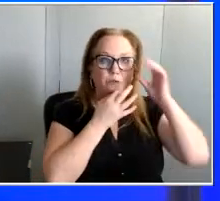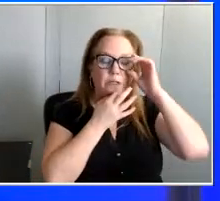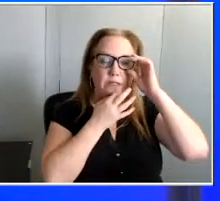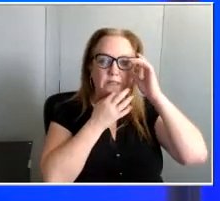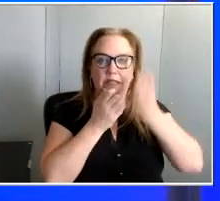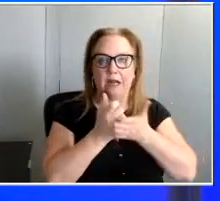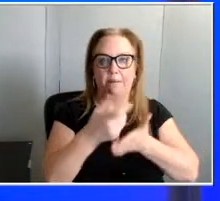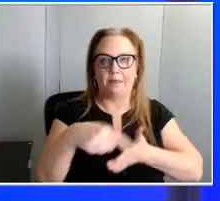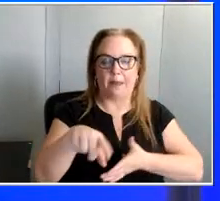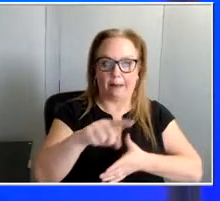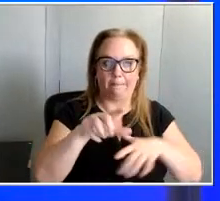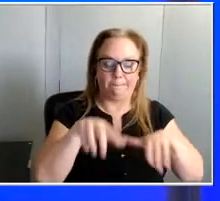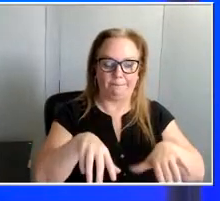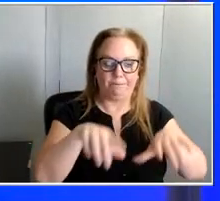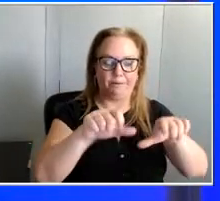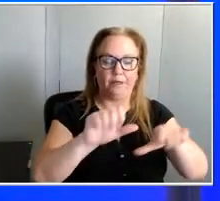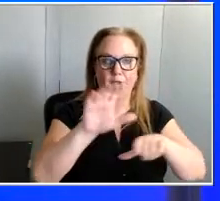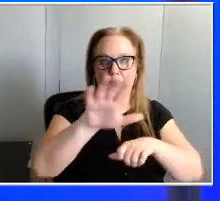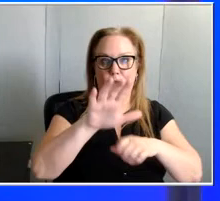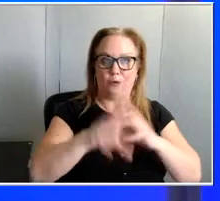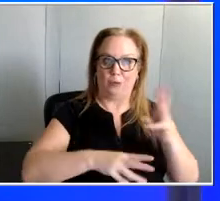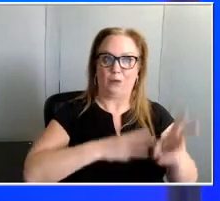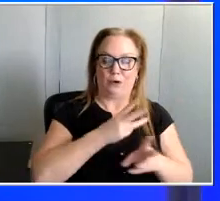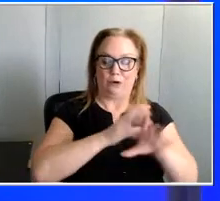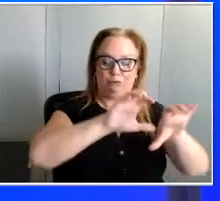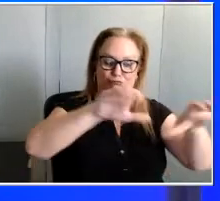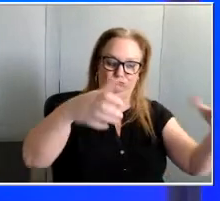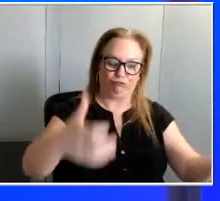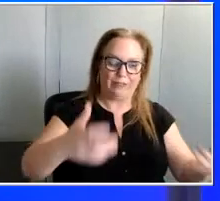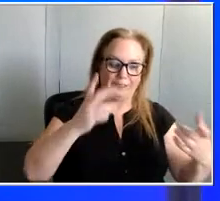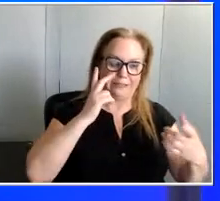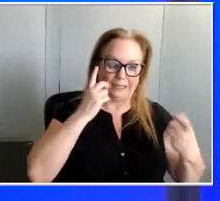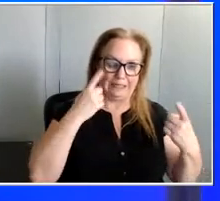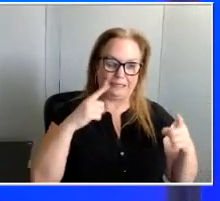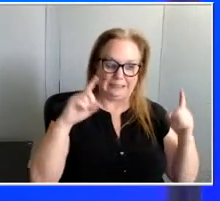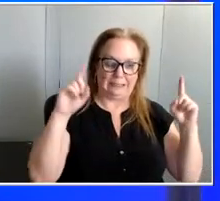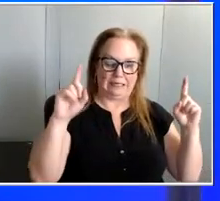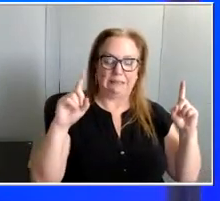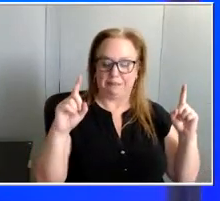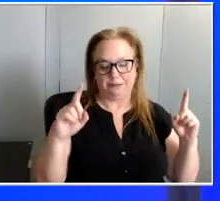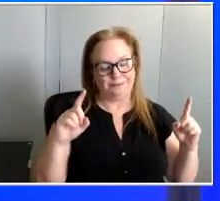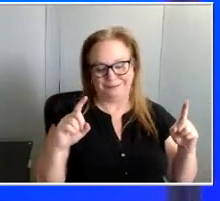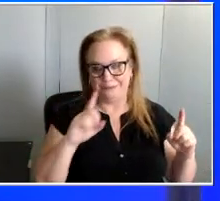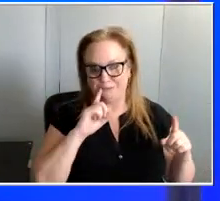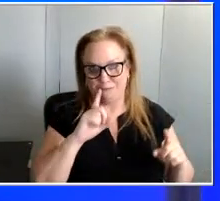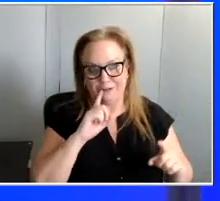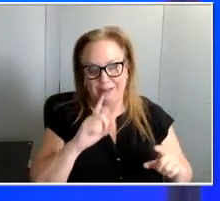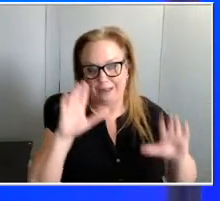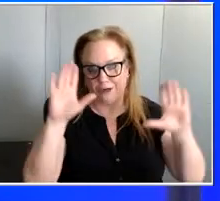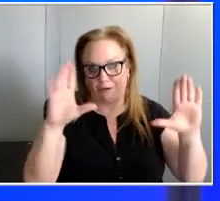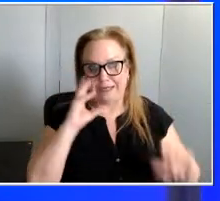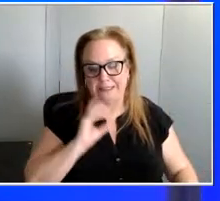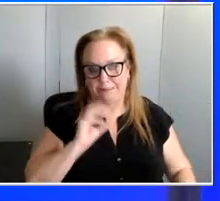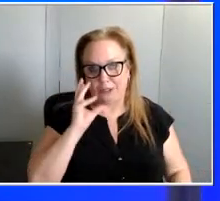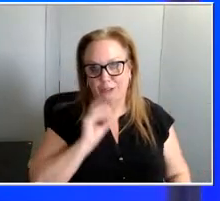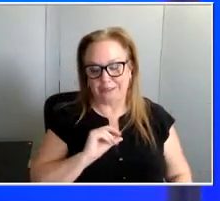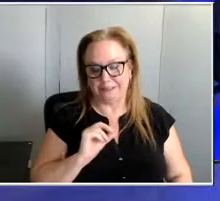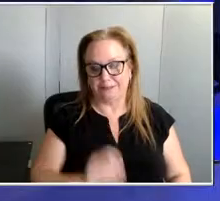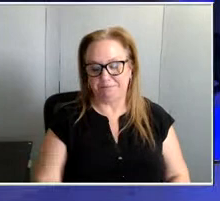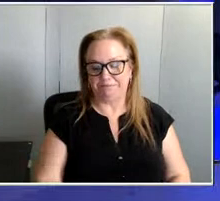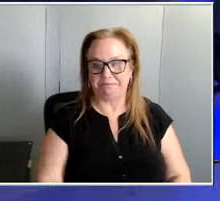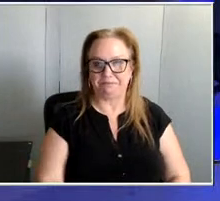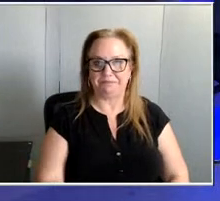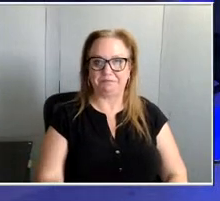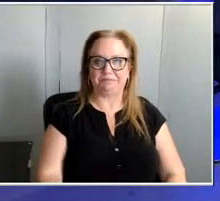to adapt it to their local realities, and to see them be successful was really, truly a great experience, and remains one. That's